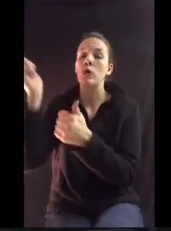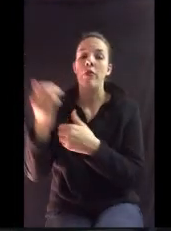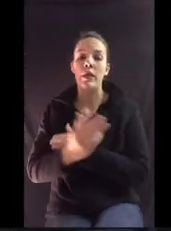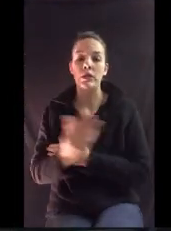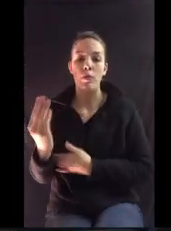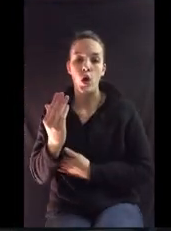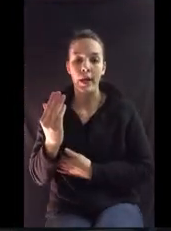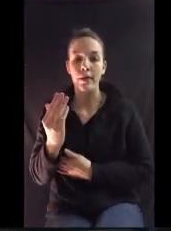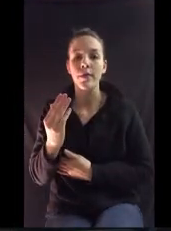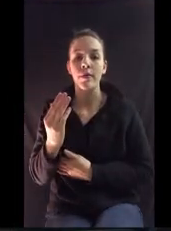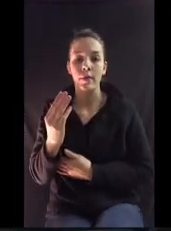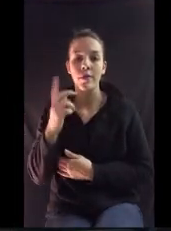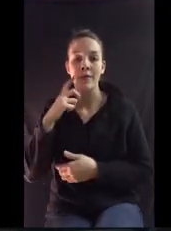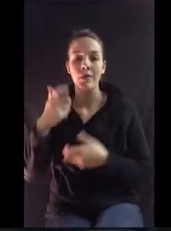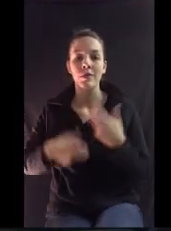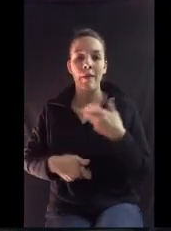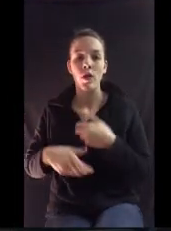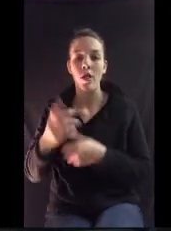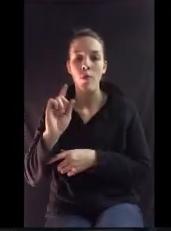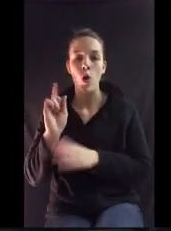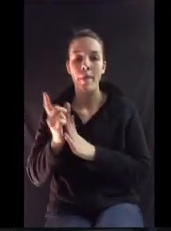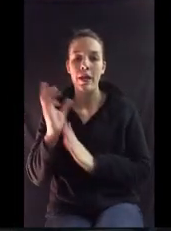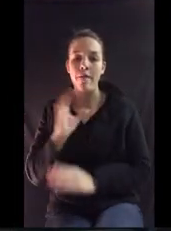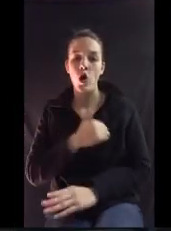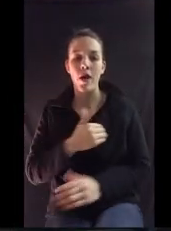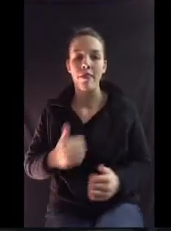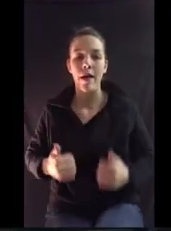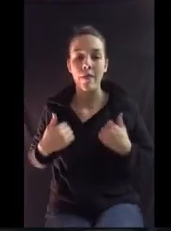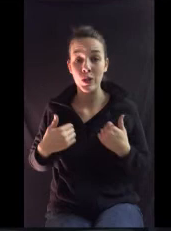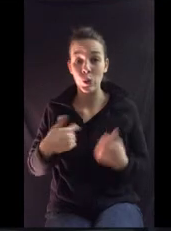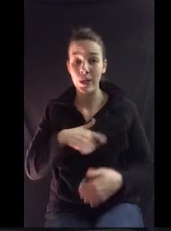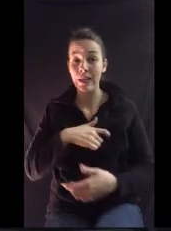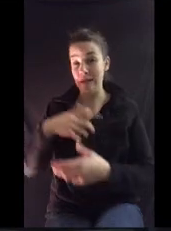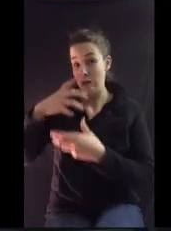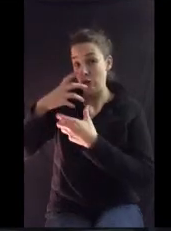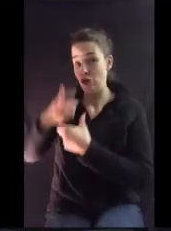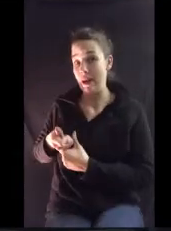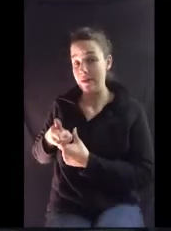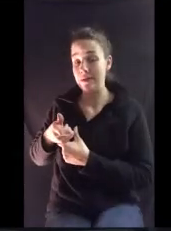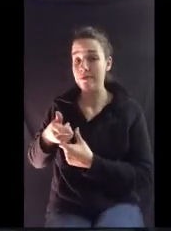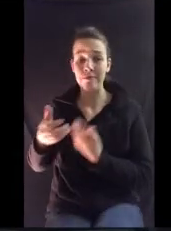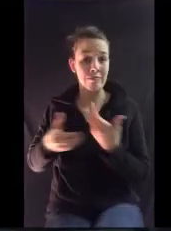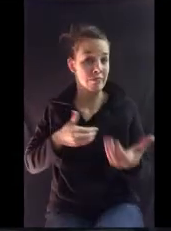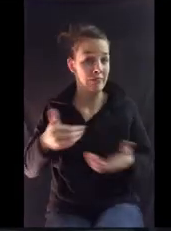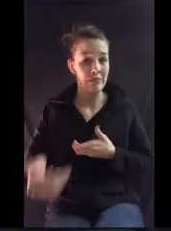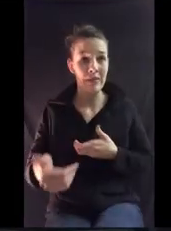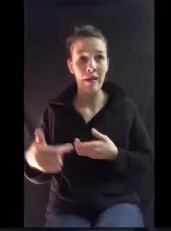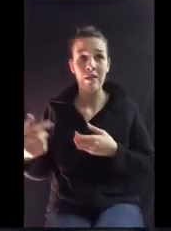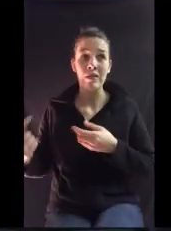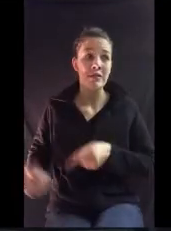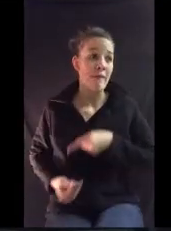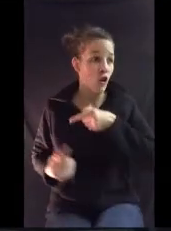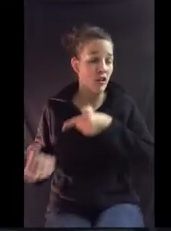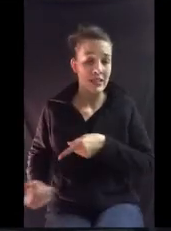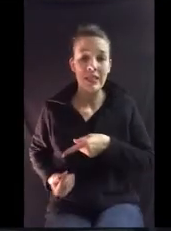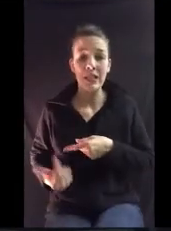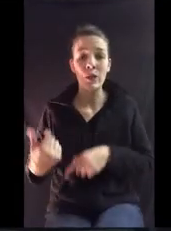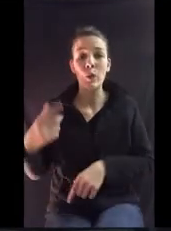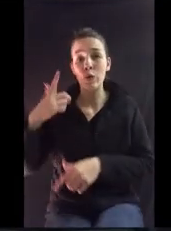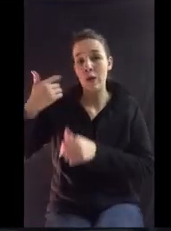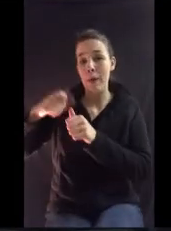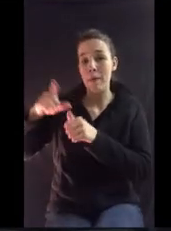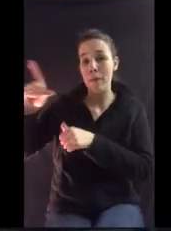your hands this morning in this difficult moment in our lives. We trust that despite all of